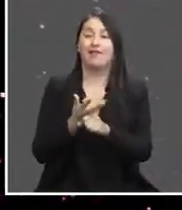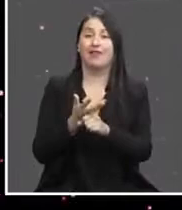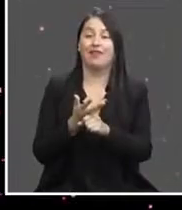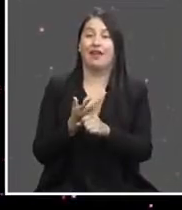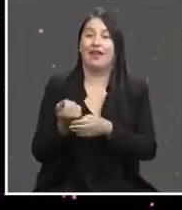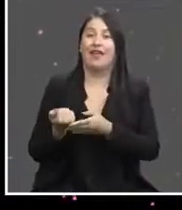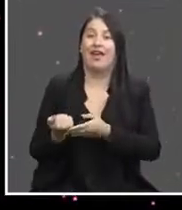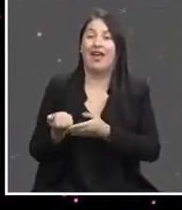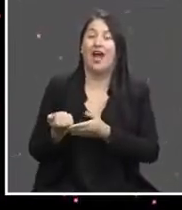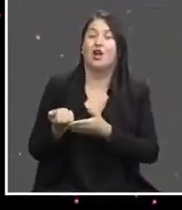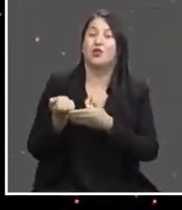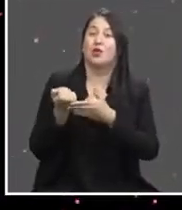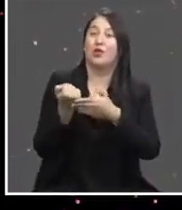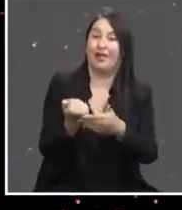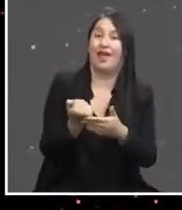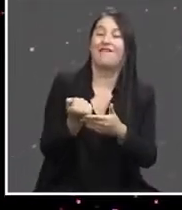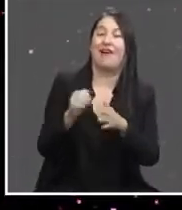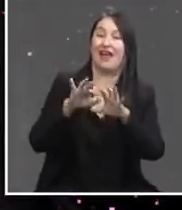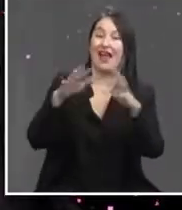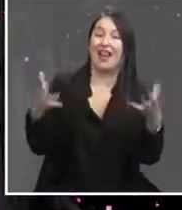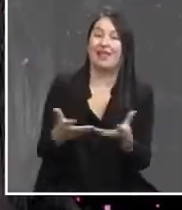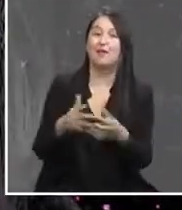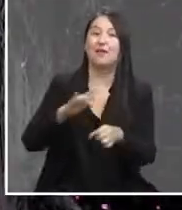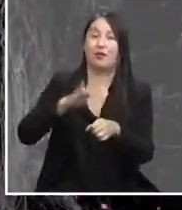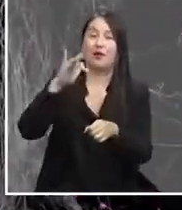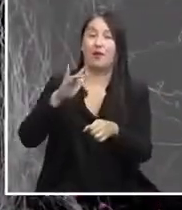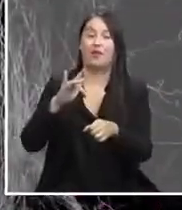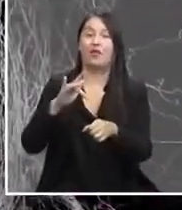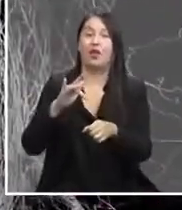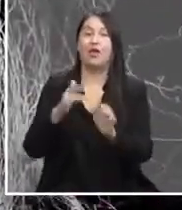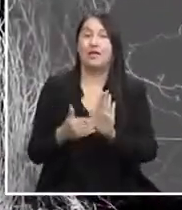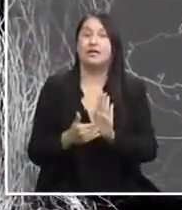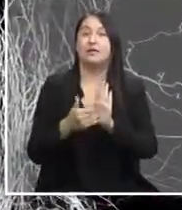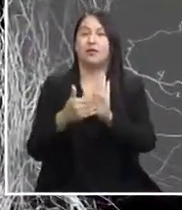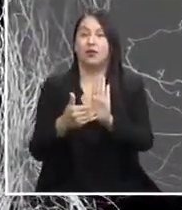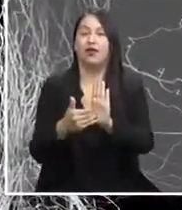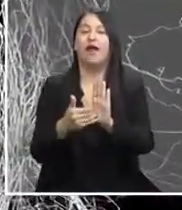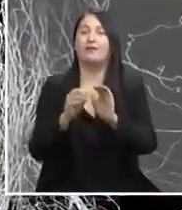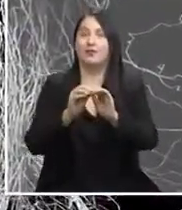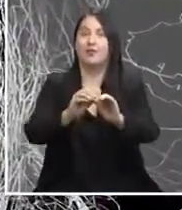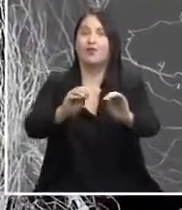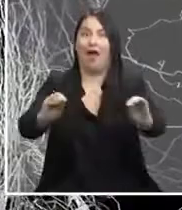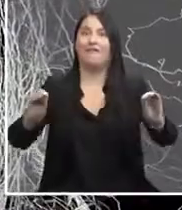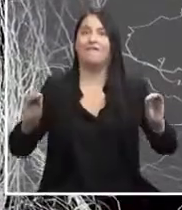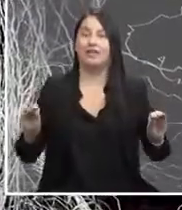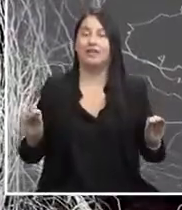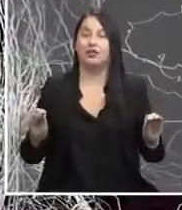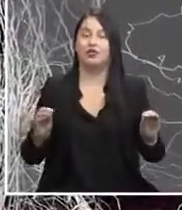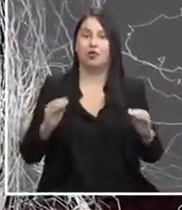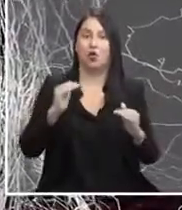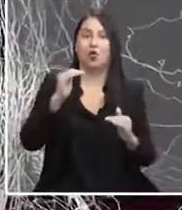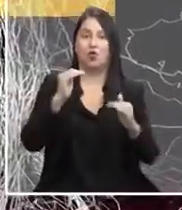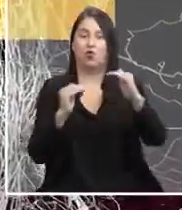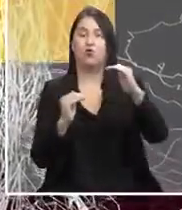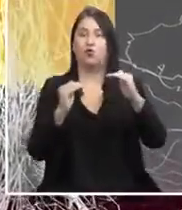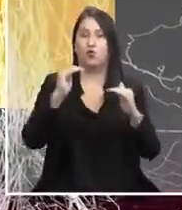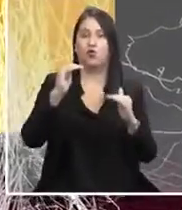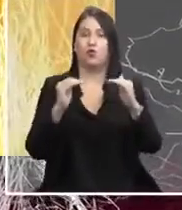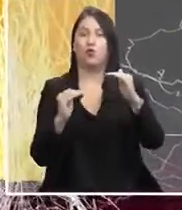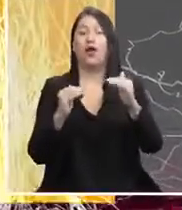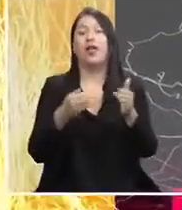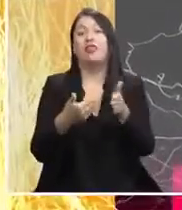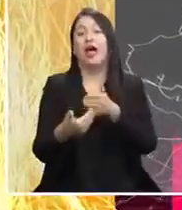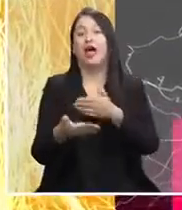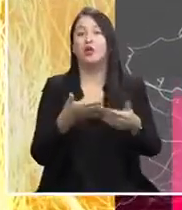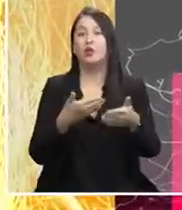emerging from the noise of natural climate variability, that is, the way that the Earth changes naturally over the course